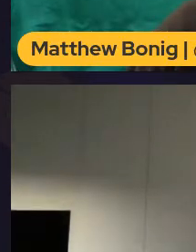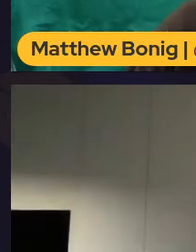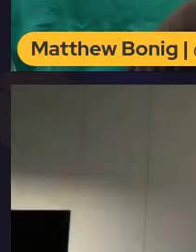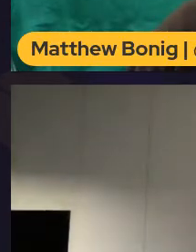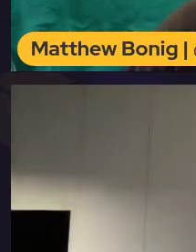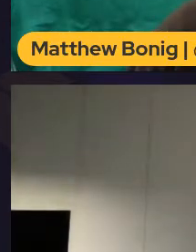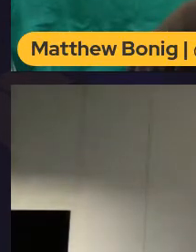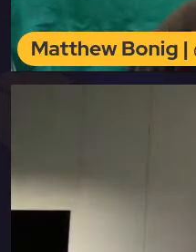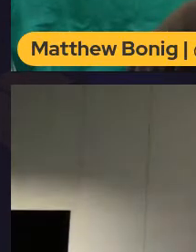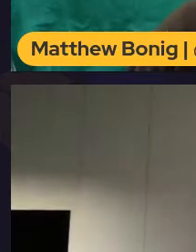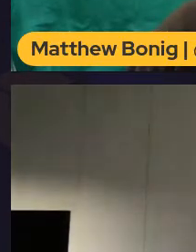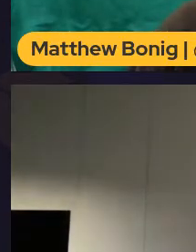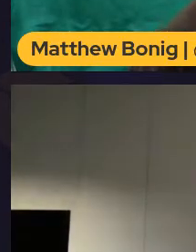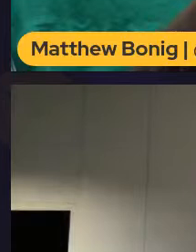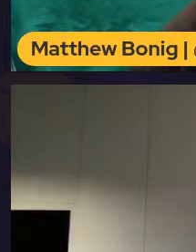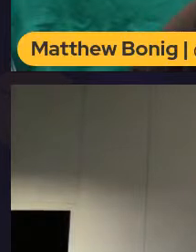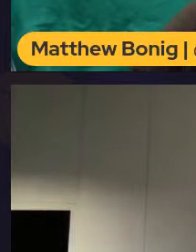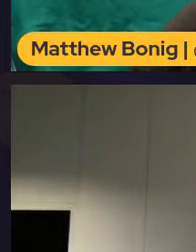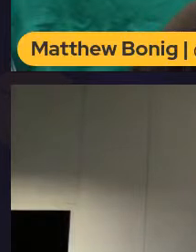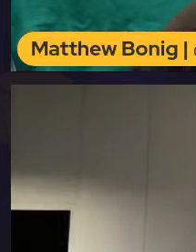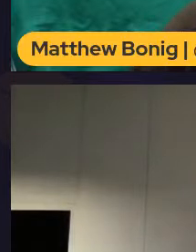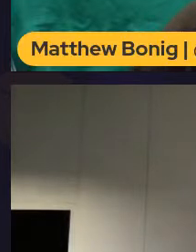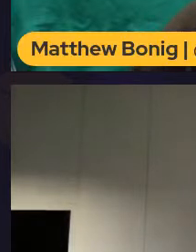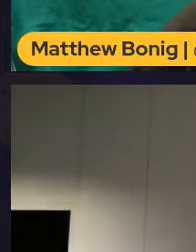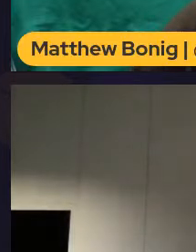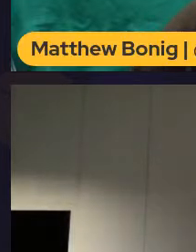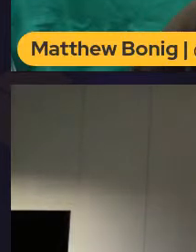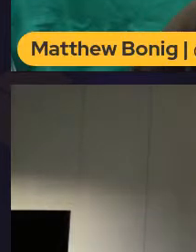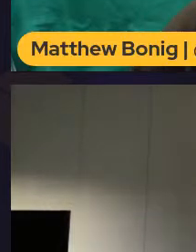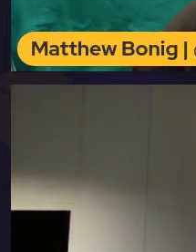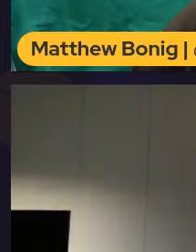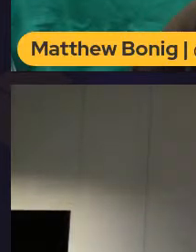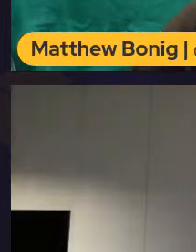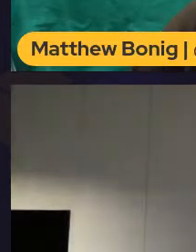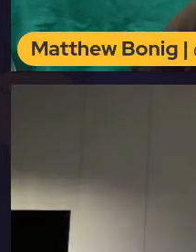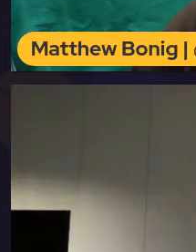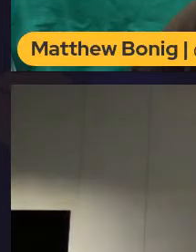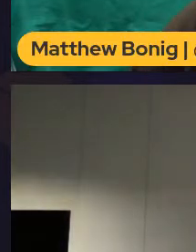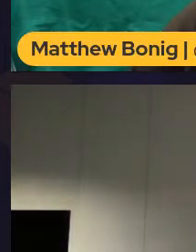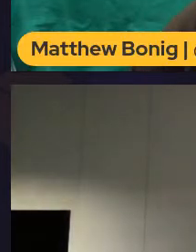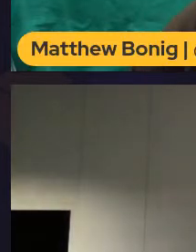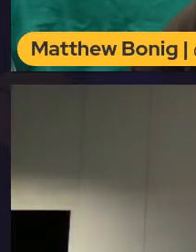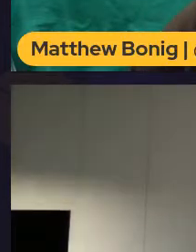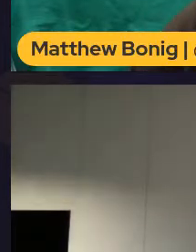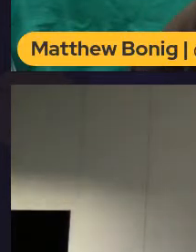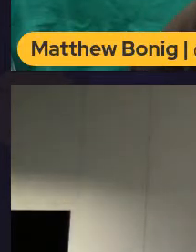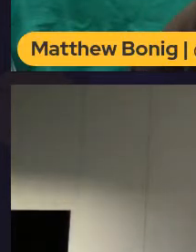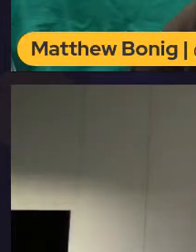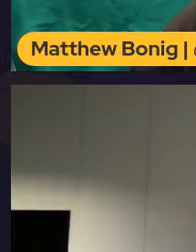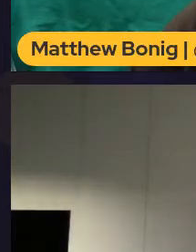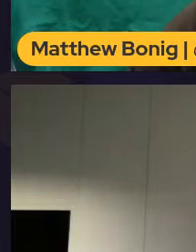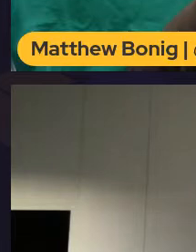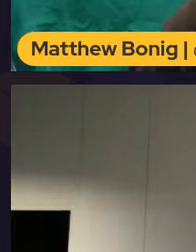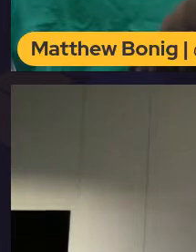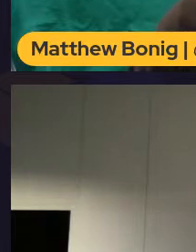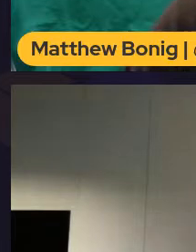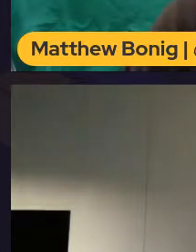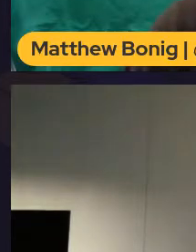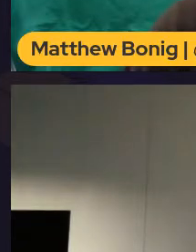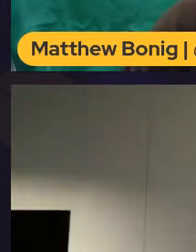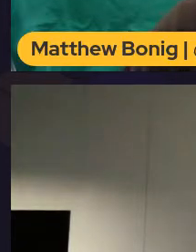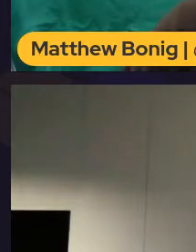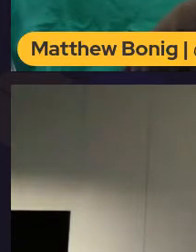it's ready for use, and we're really interested to hear your feedback. So